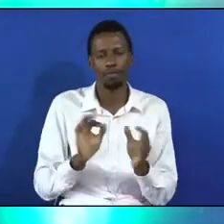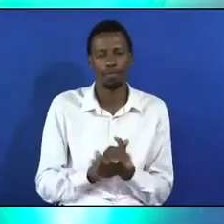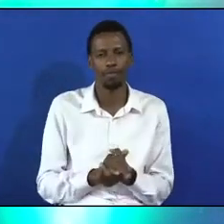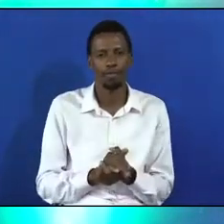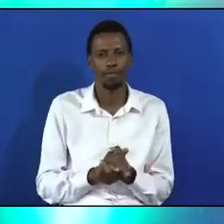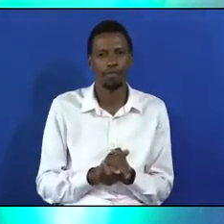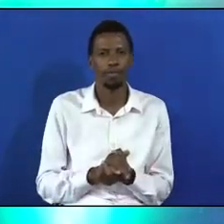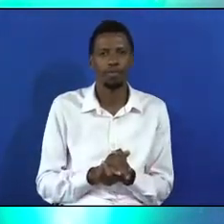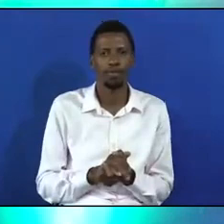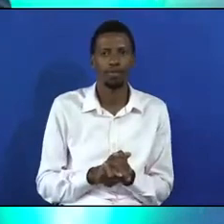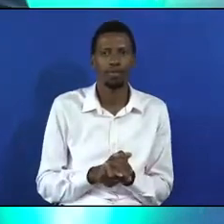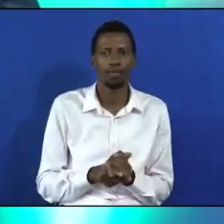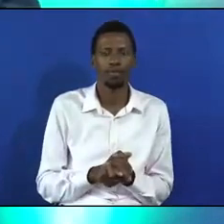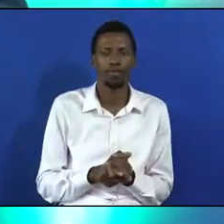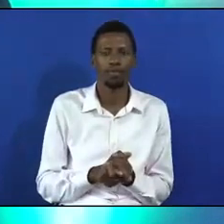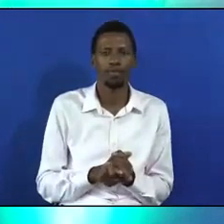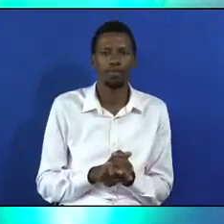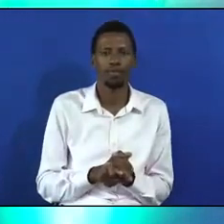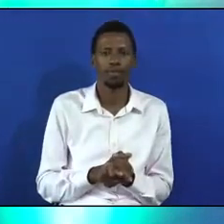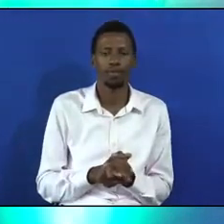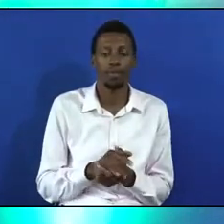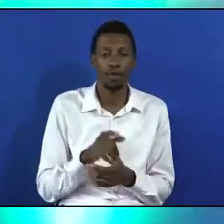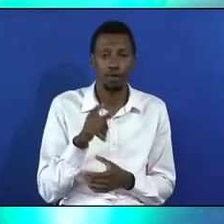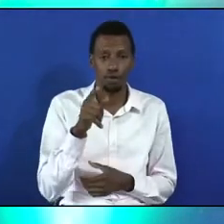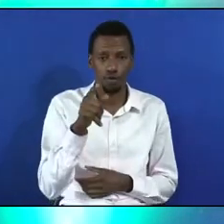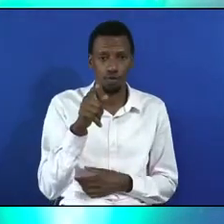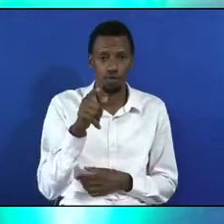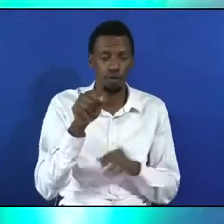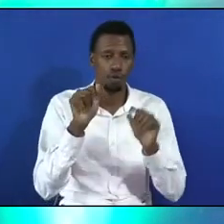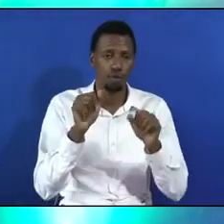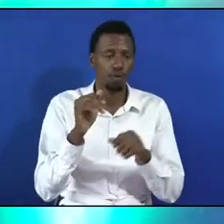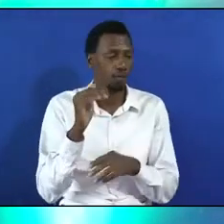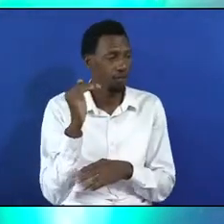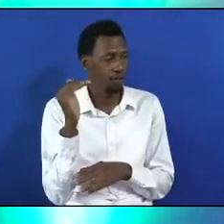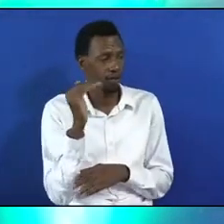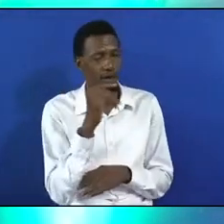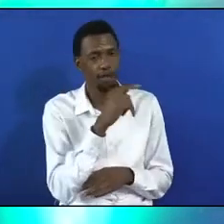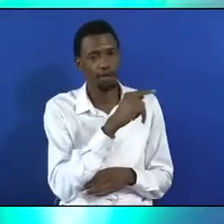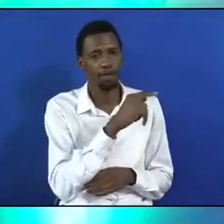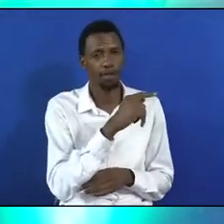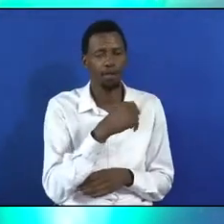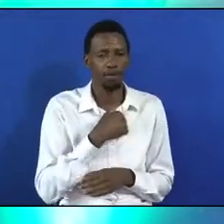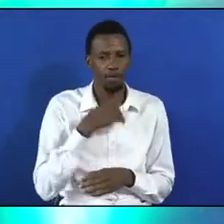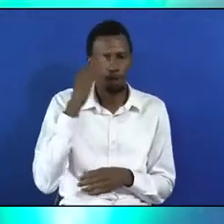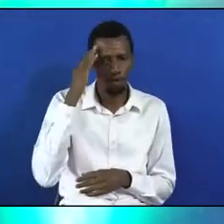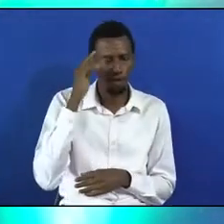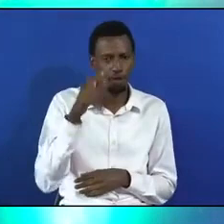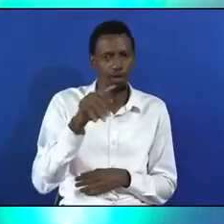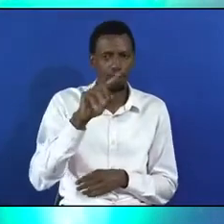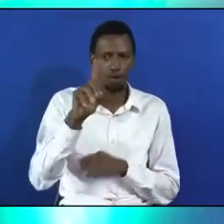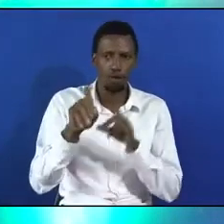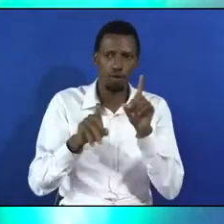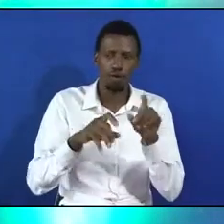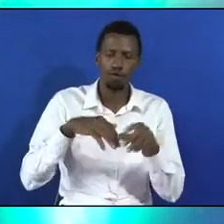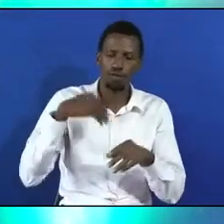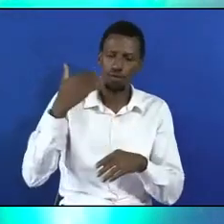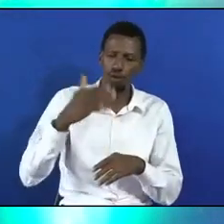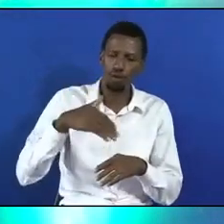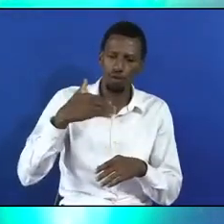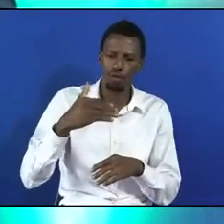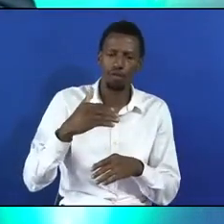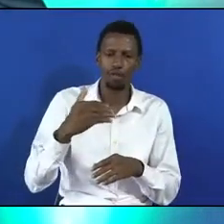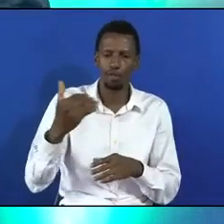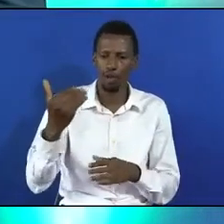You can ask me, or I know this is a question that we usually ask